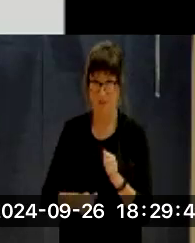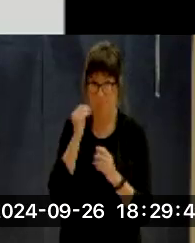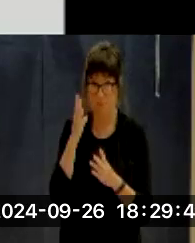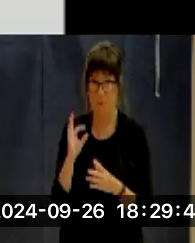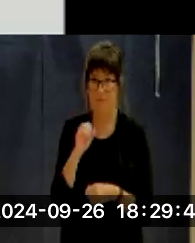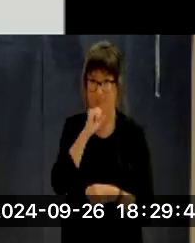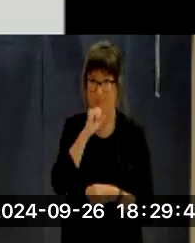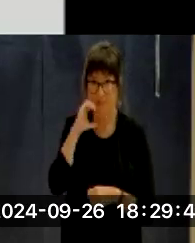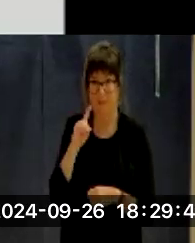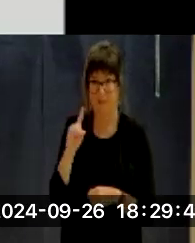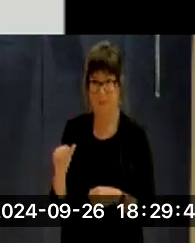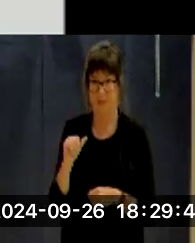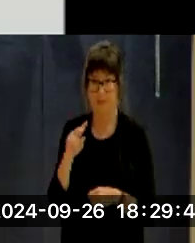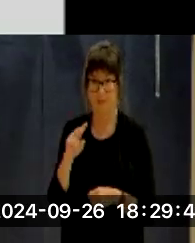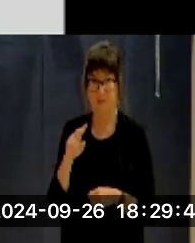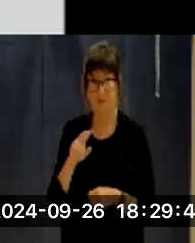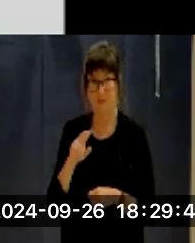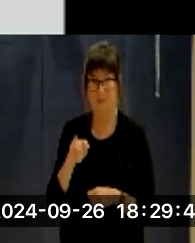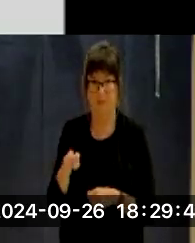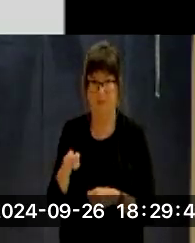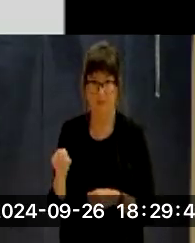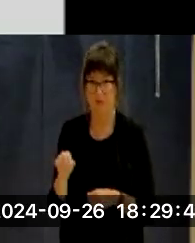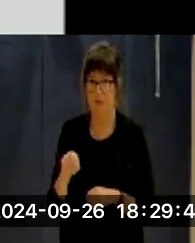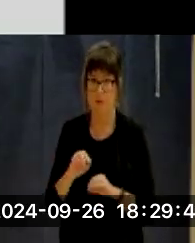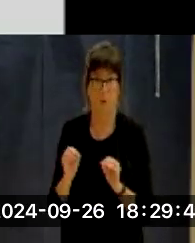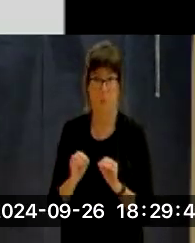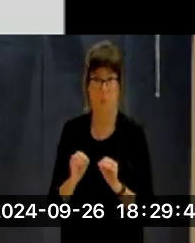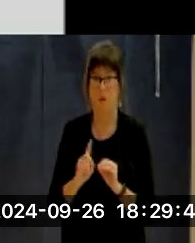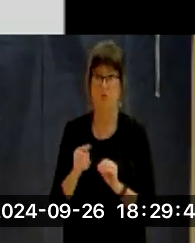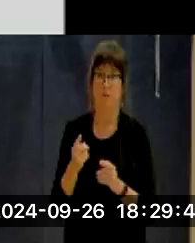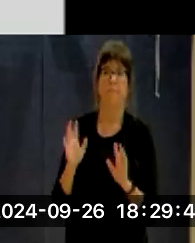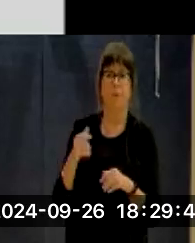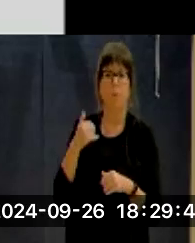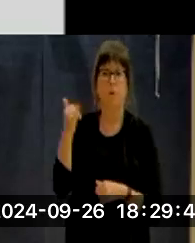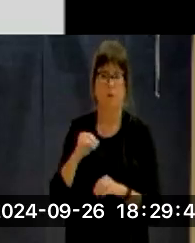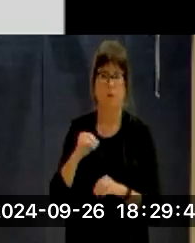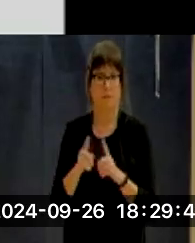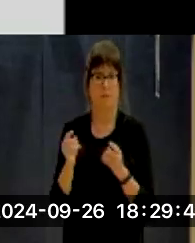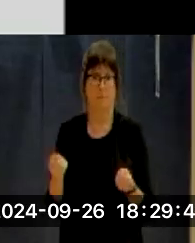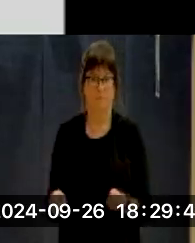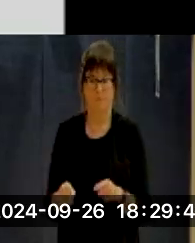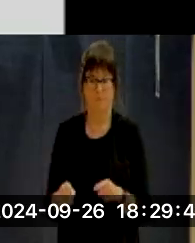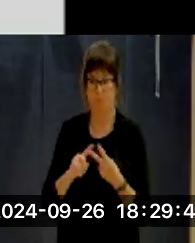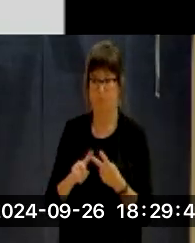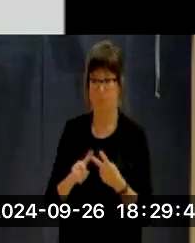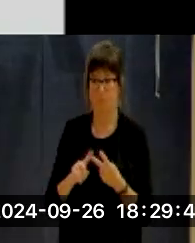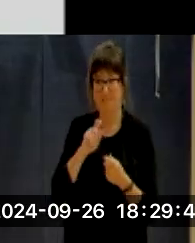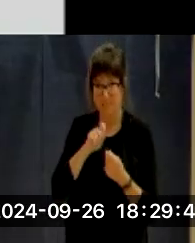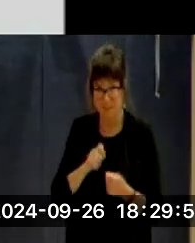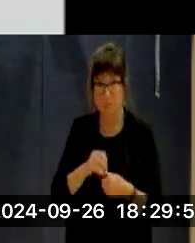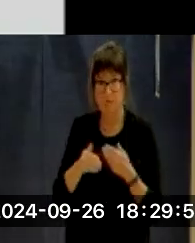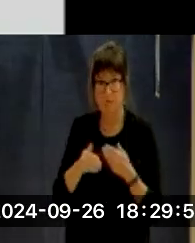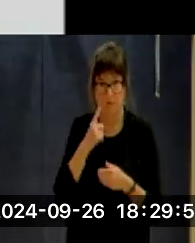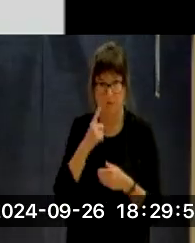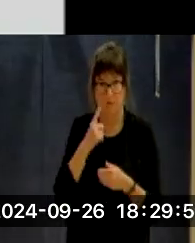senior and disability victimization. No more, we called and nothing happened. Detailed procedures for handling the call, and